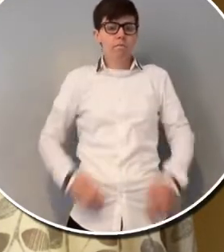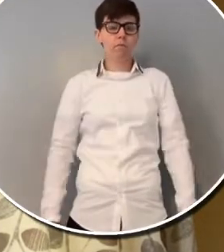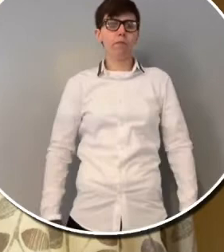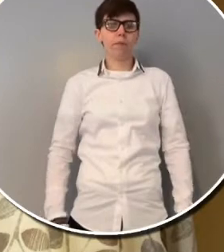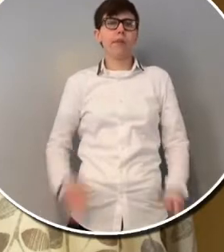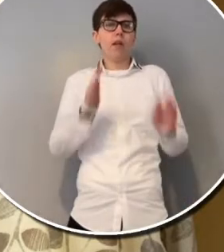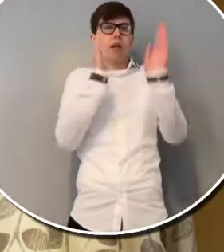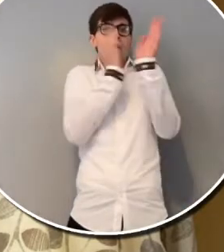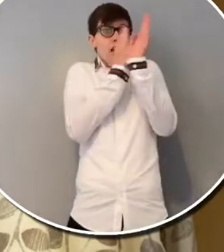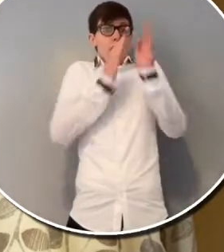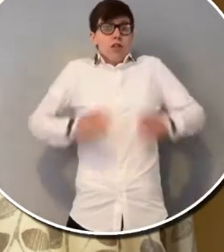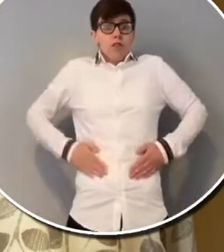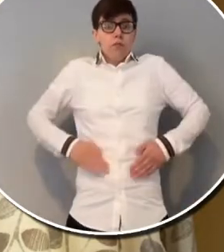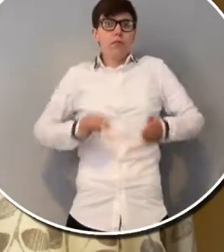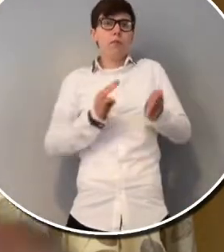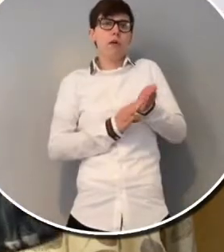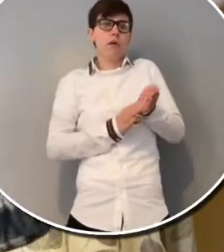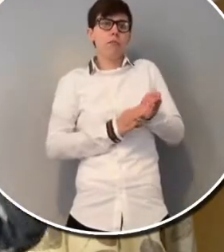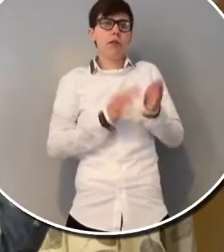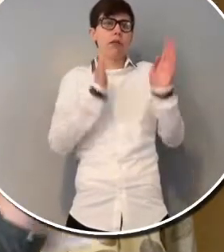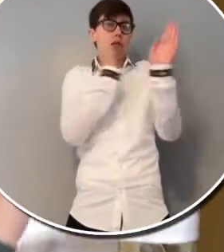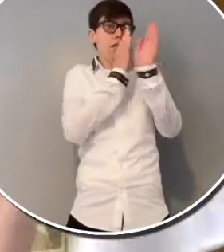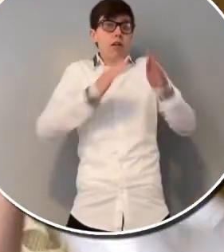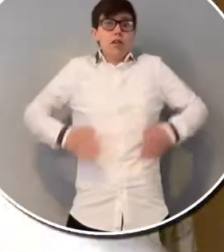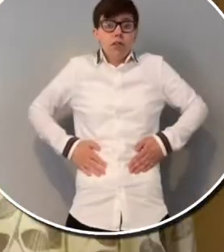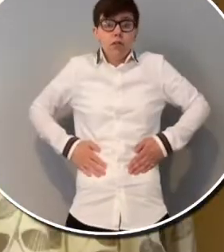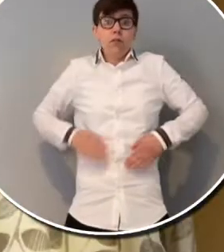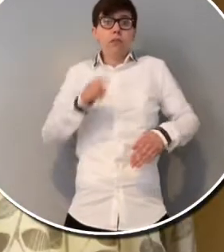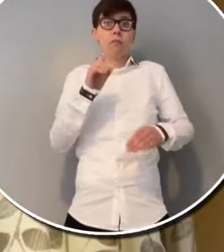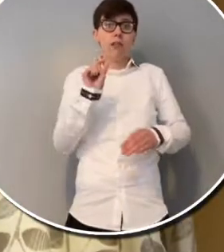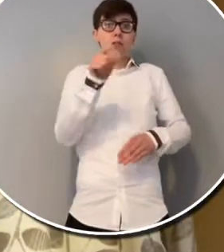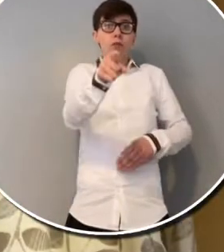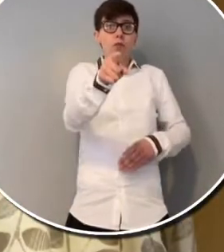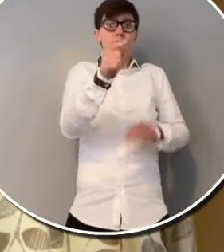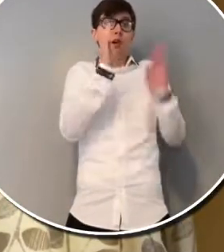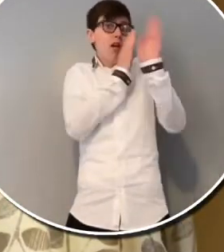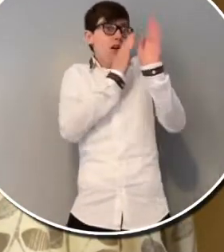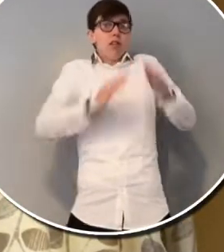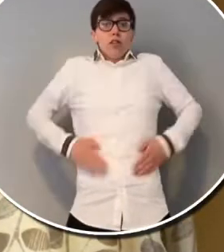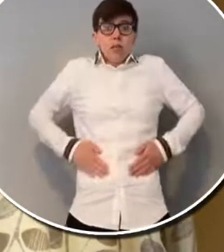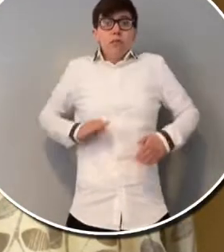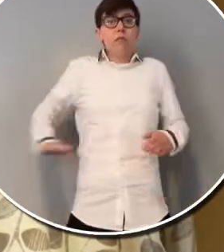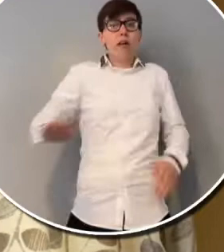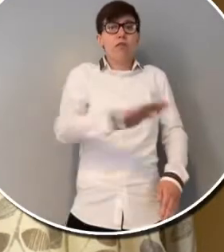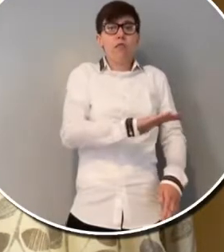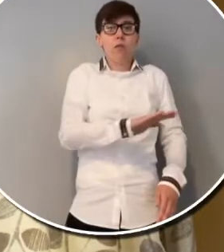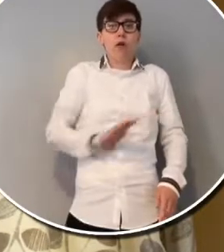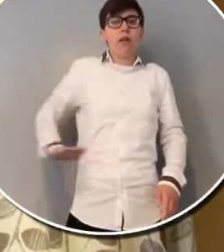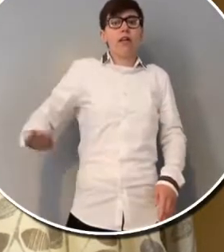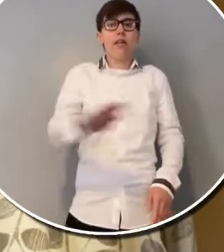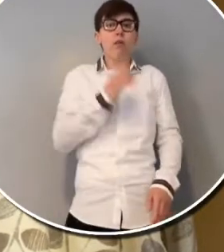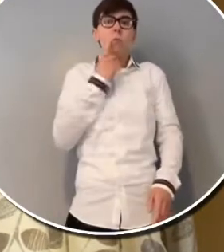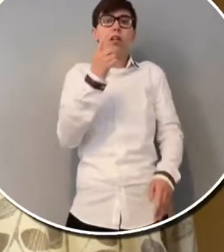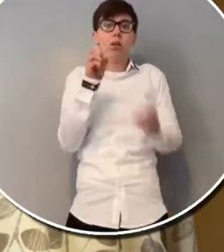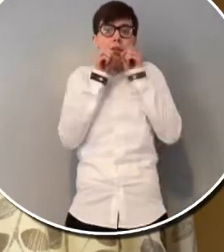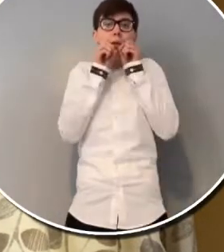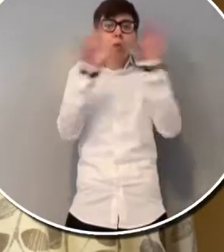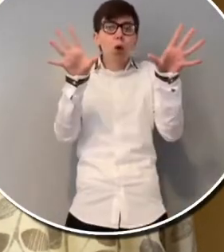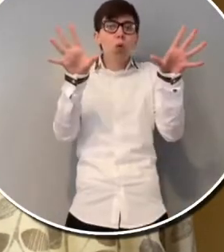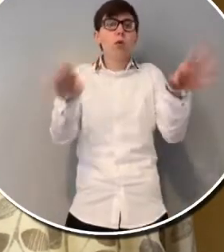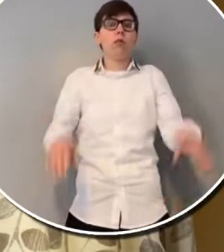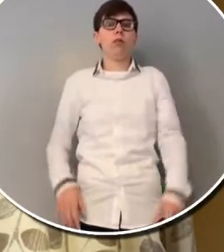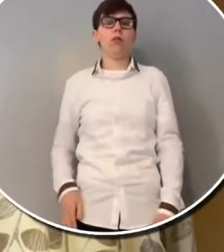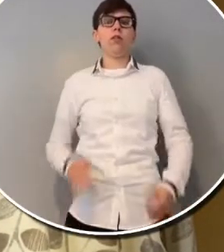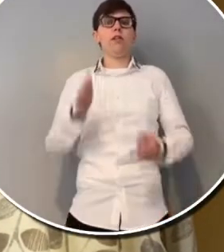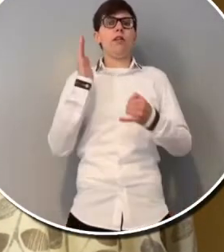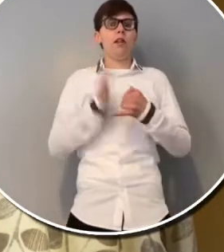everyone. And then we all say boo. And last of all, we're going to hide our faces. We're going to disappear